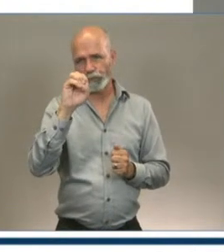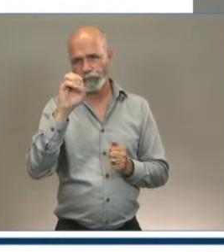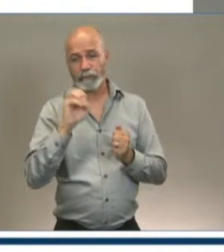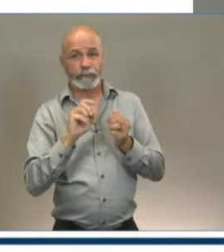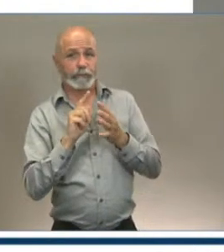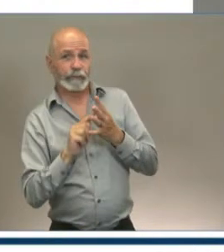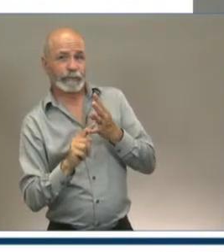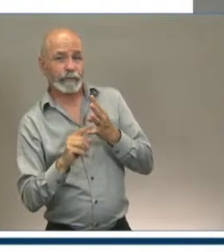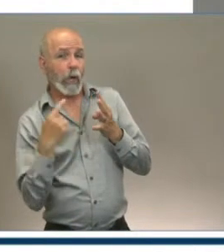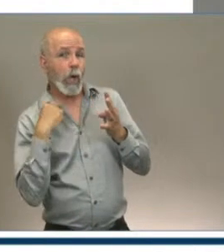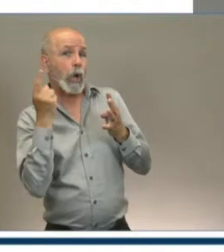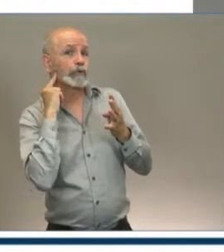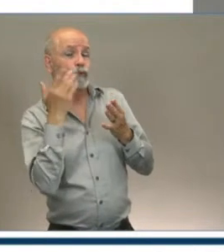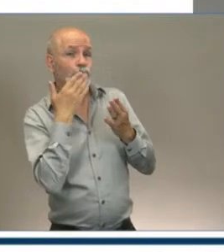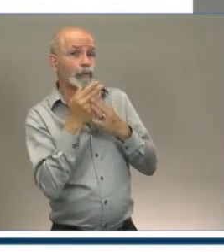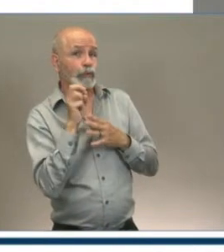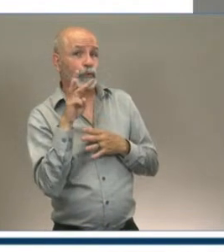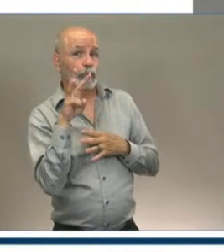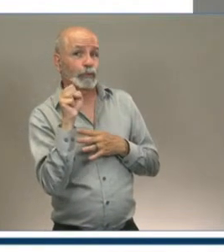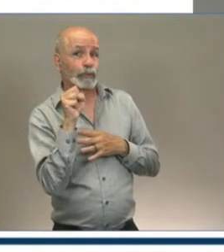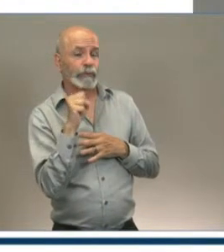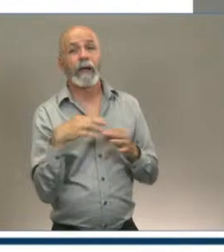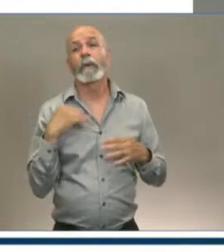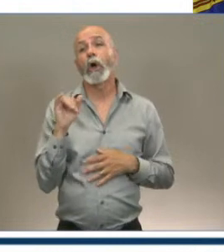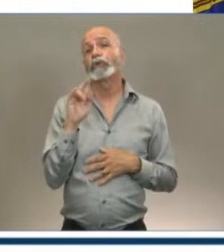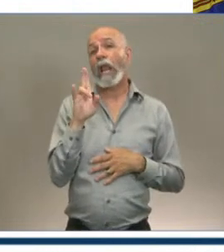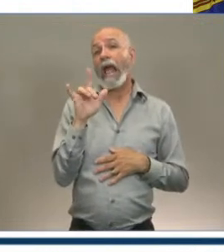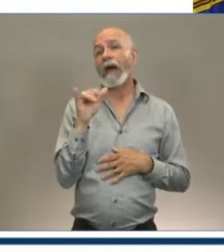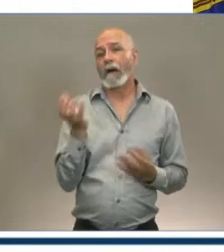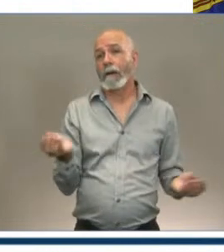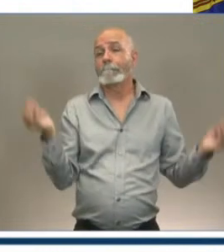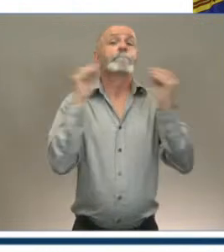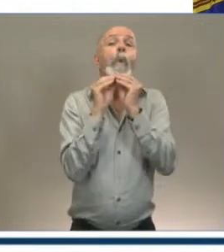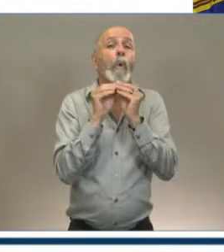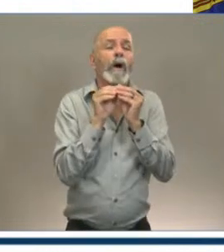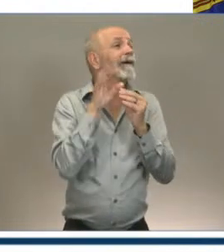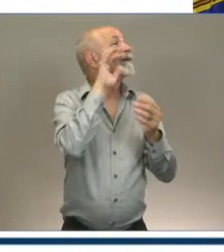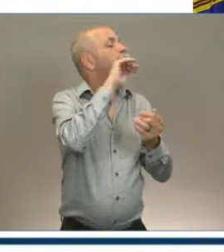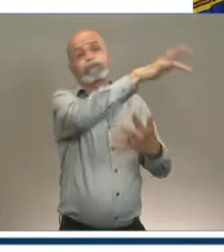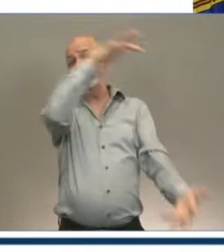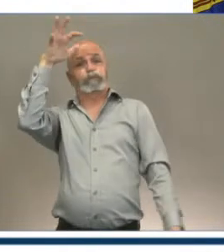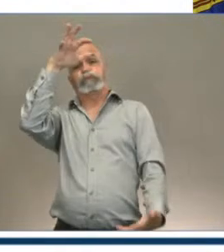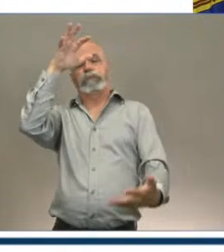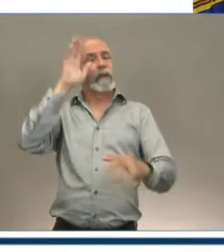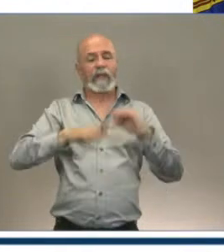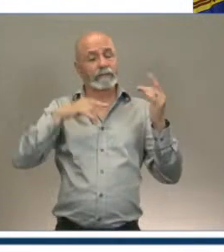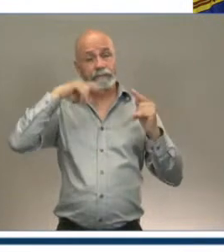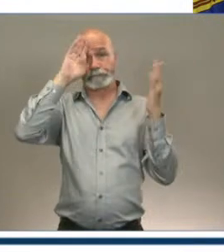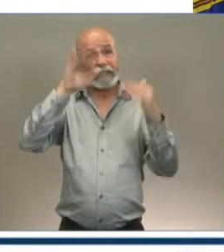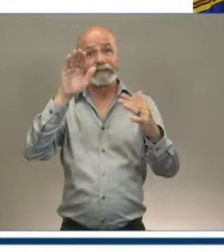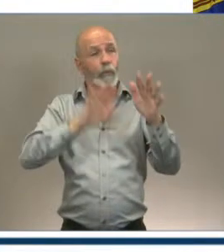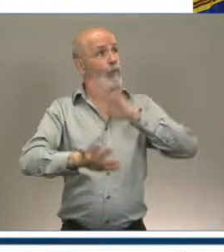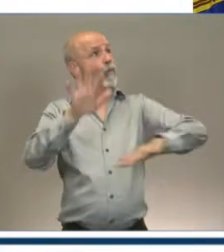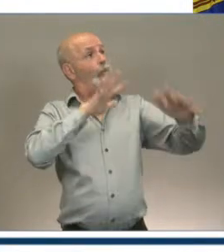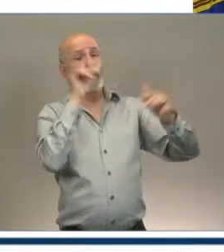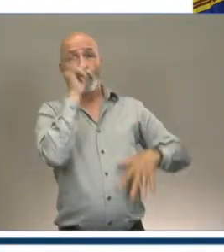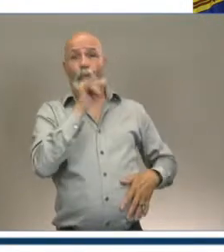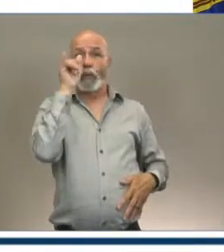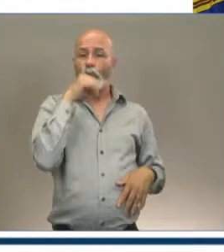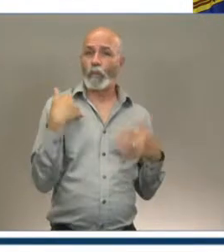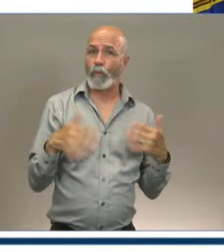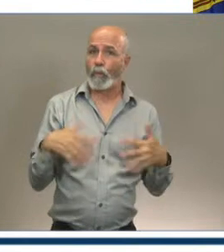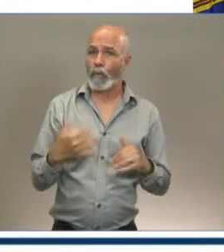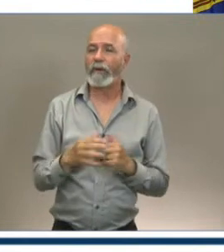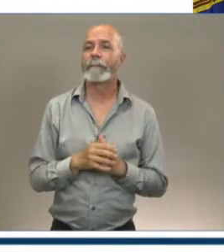into more than we expected in July. Go ahead with your follow-up, Victoria. Thanks. And this is a question for Dr. Carr, if